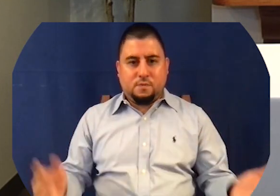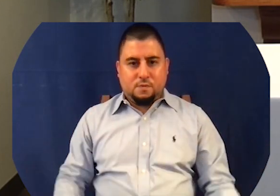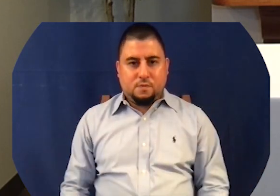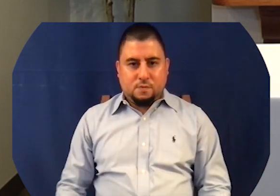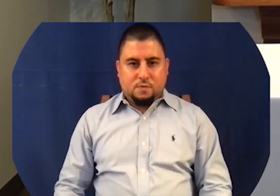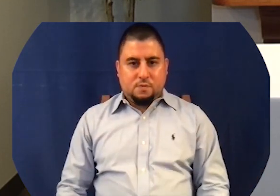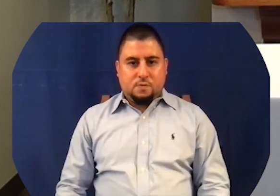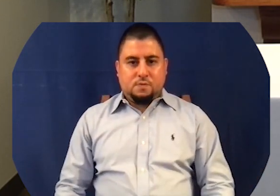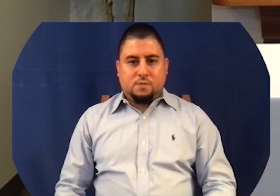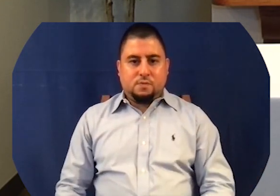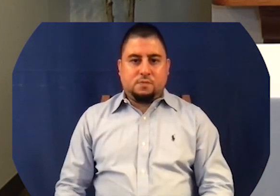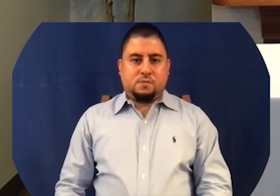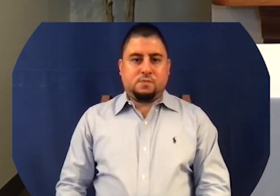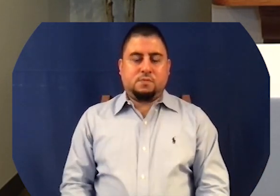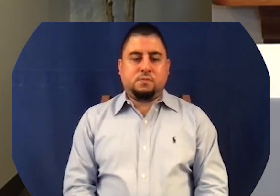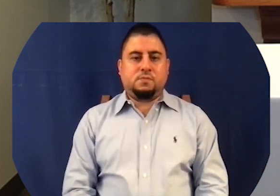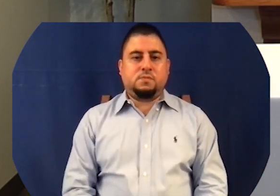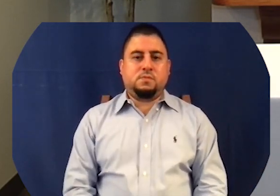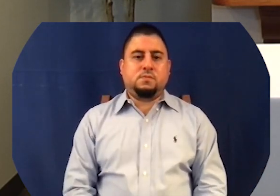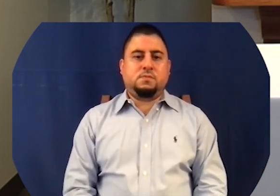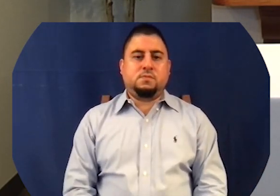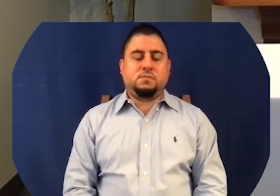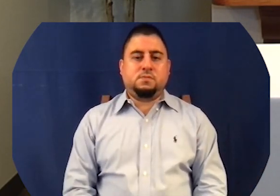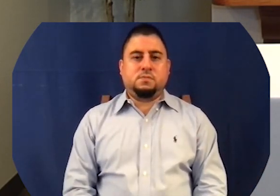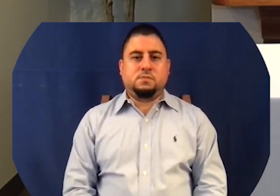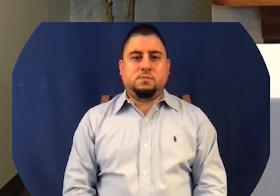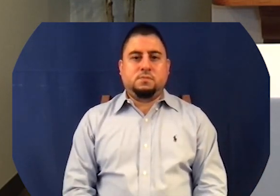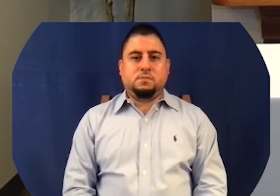up for you."